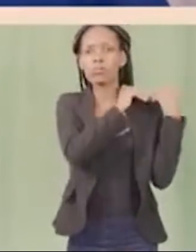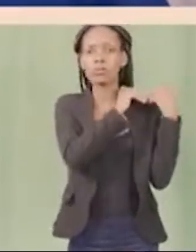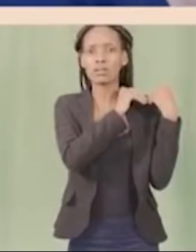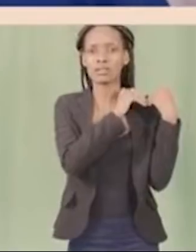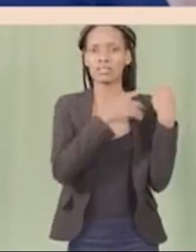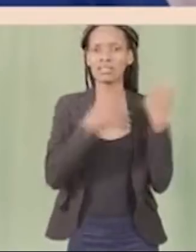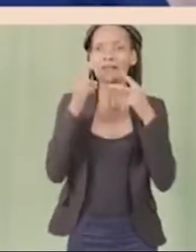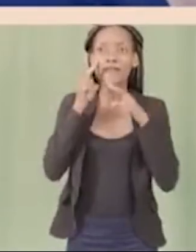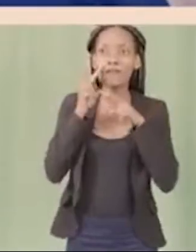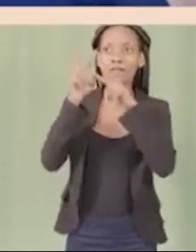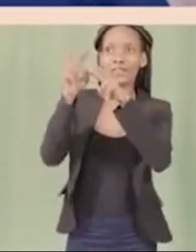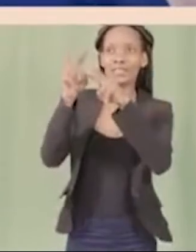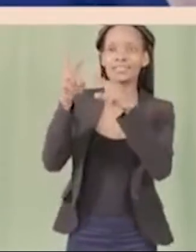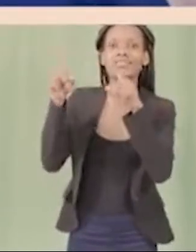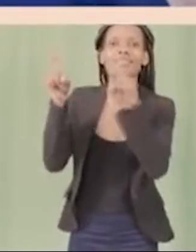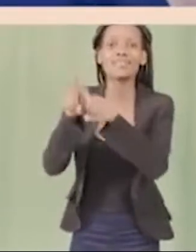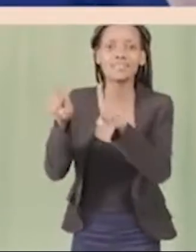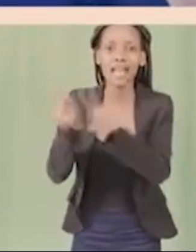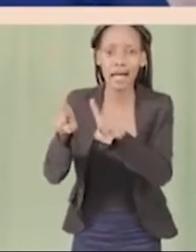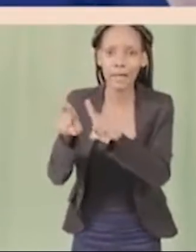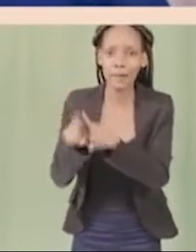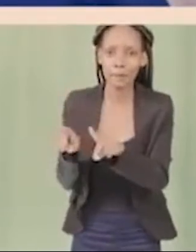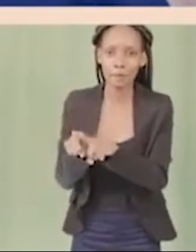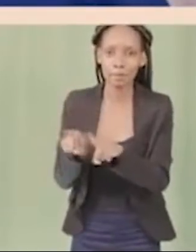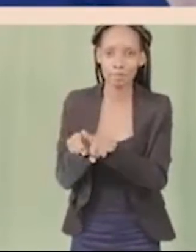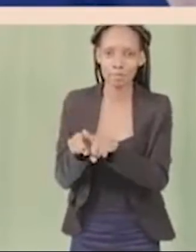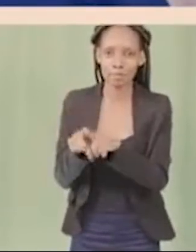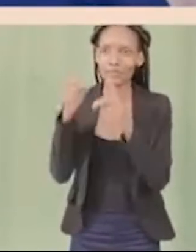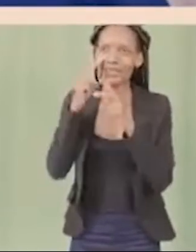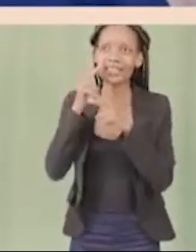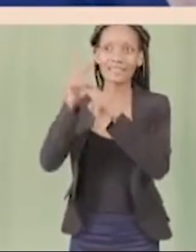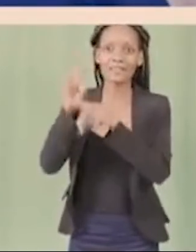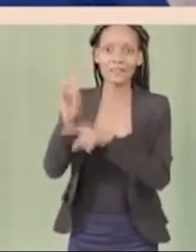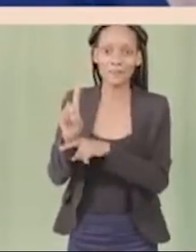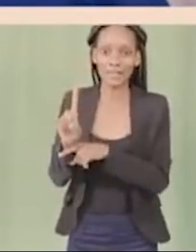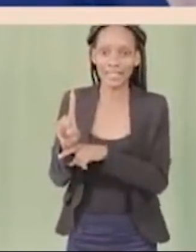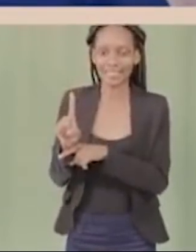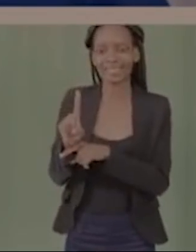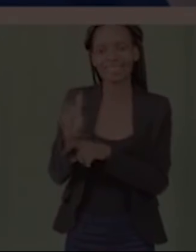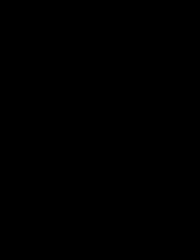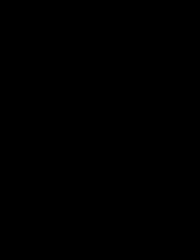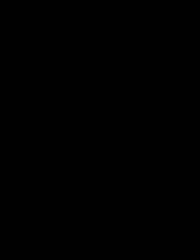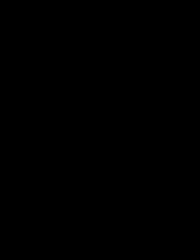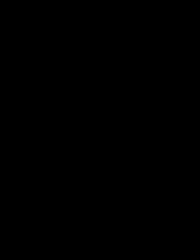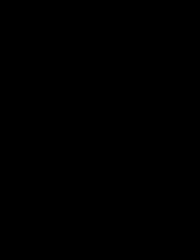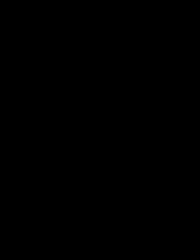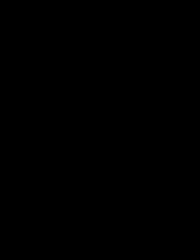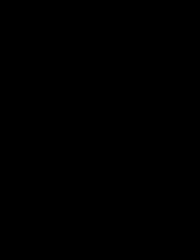vision. It's a vision of a better, more inclusive society.